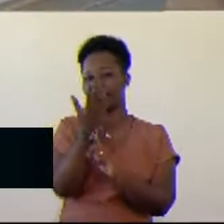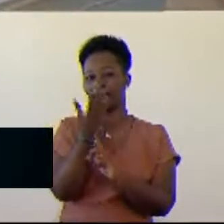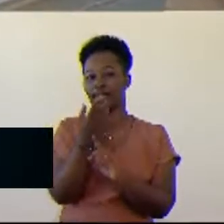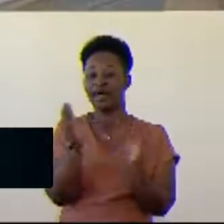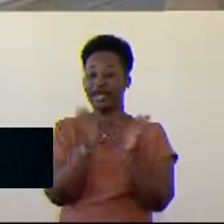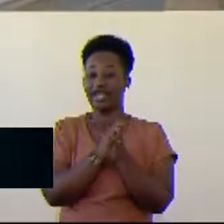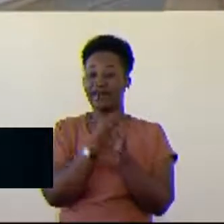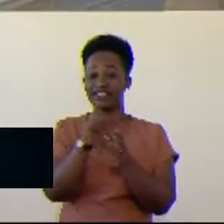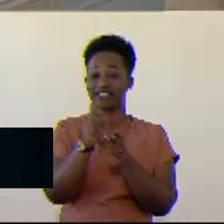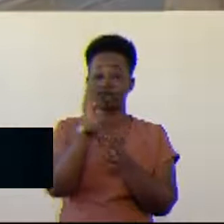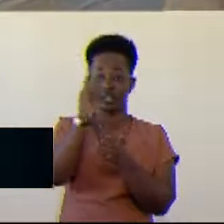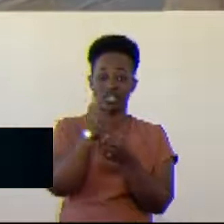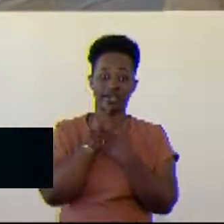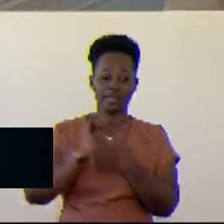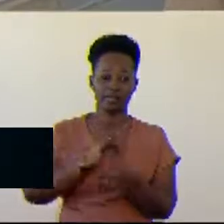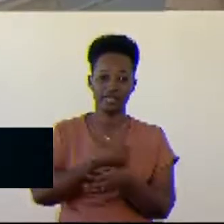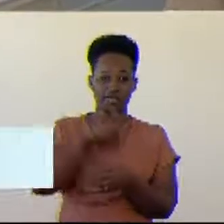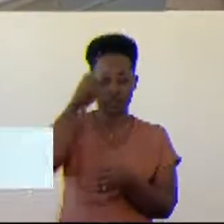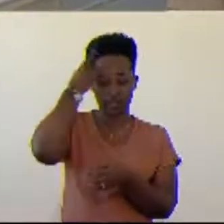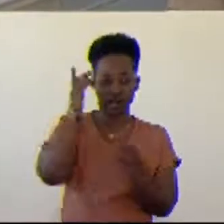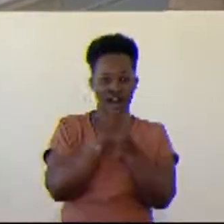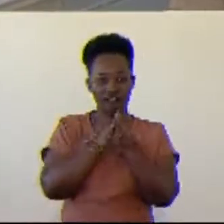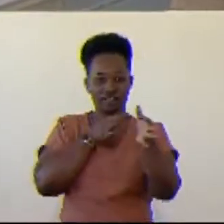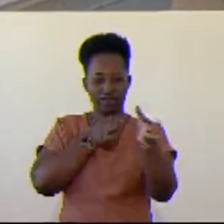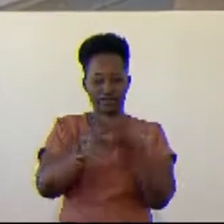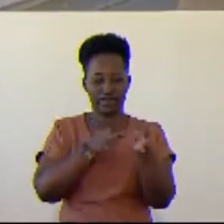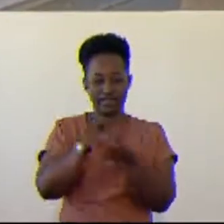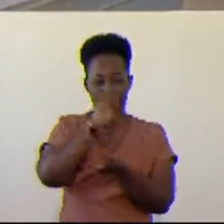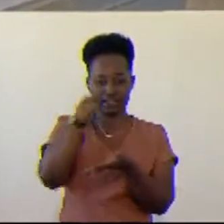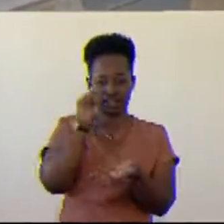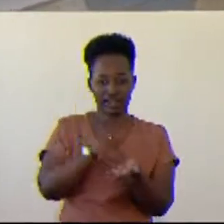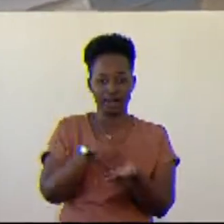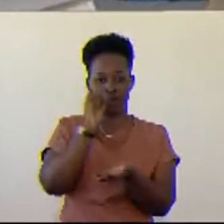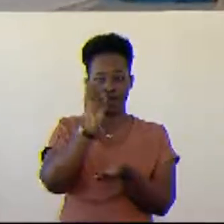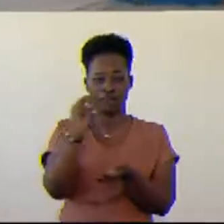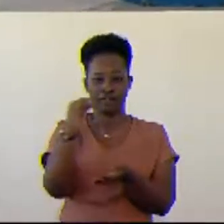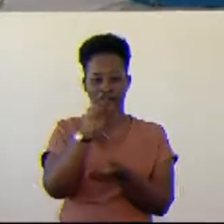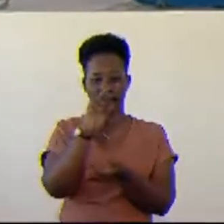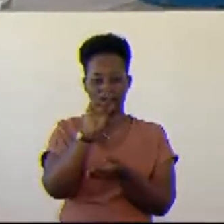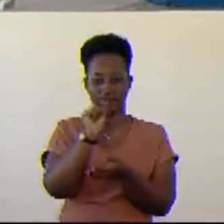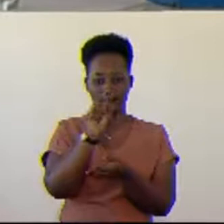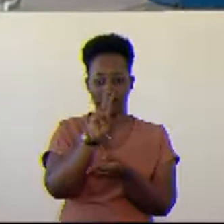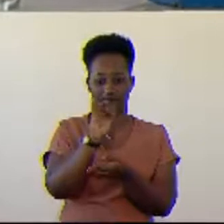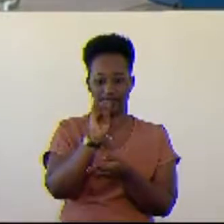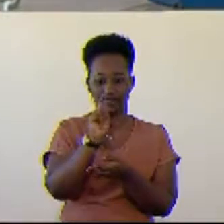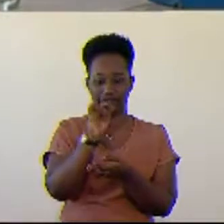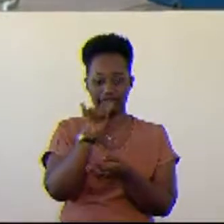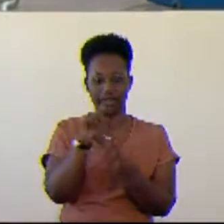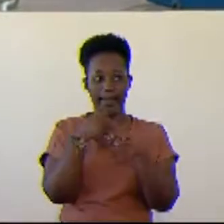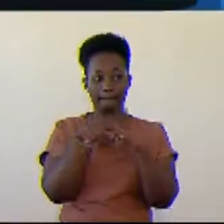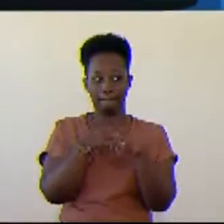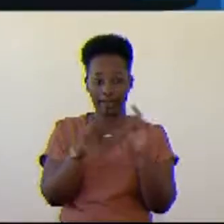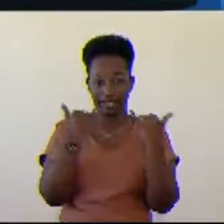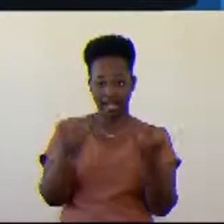this will help us to understand and define center of gravity. But for now, let's move ahead.